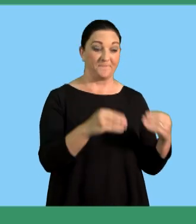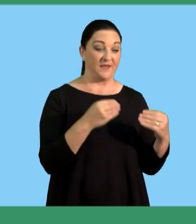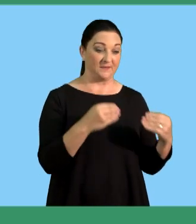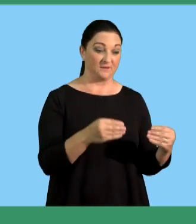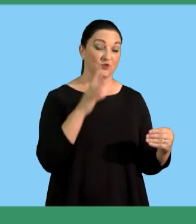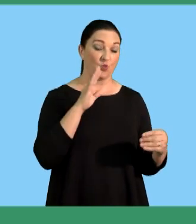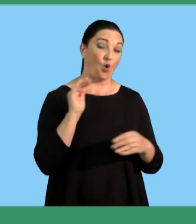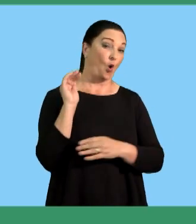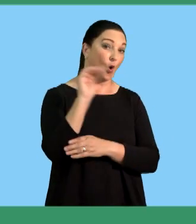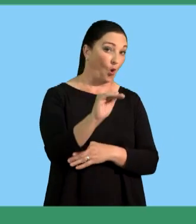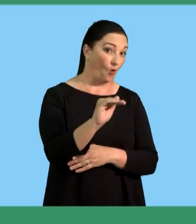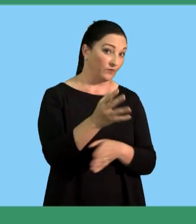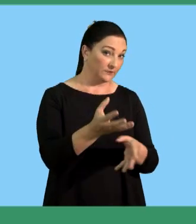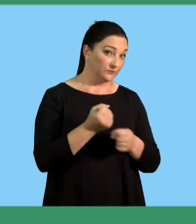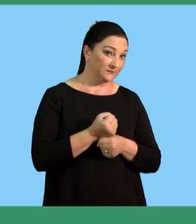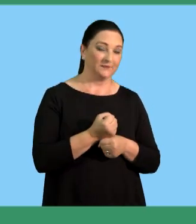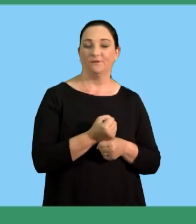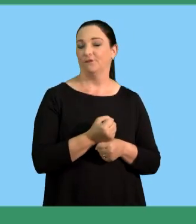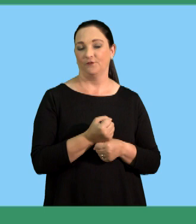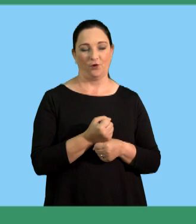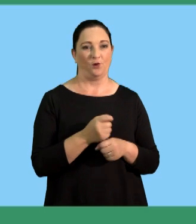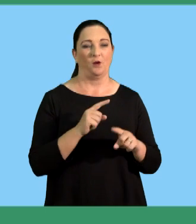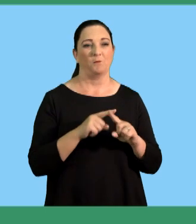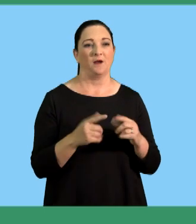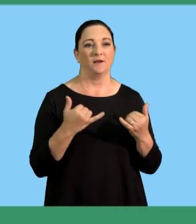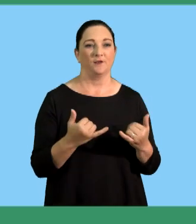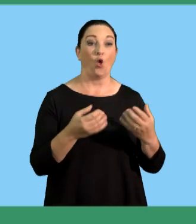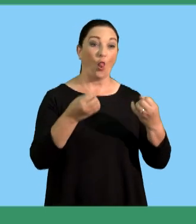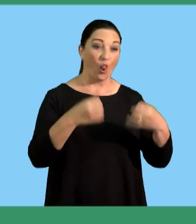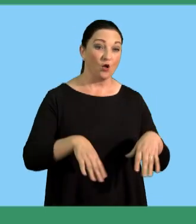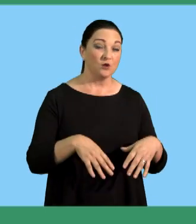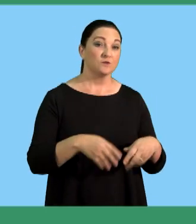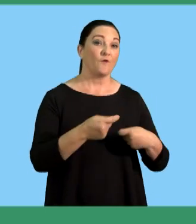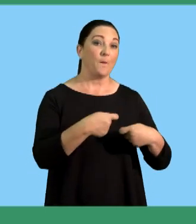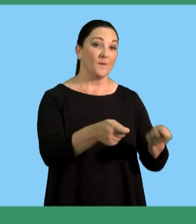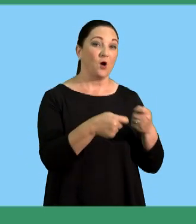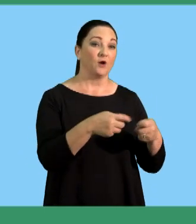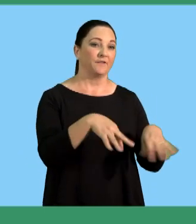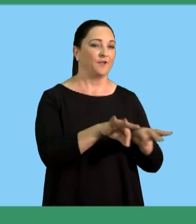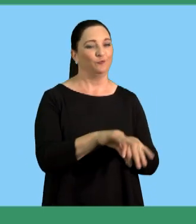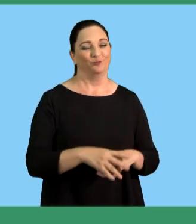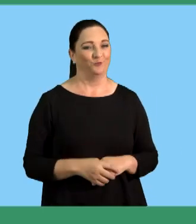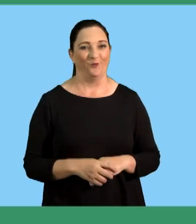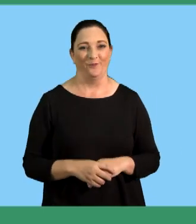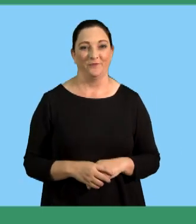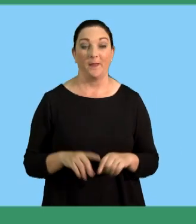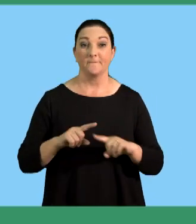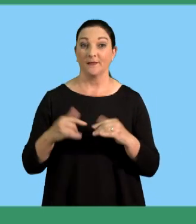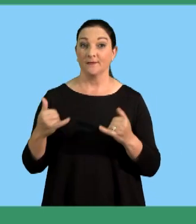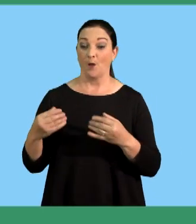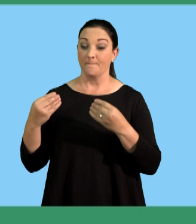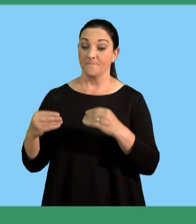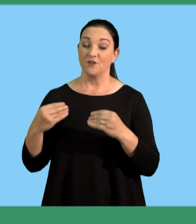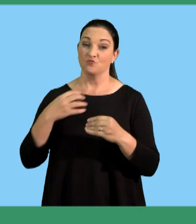receive a payout larger than the value of the loss at market value. Whereas under insurance now, businesses will